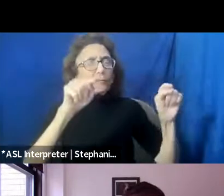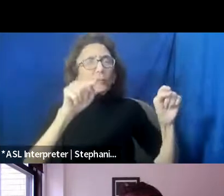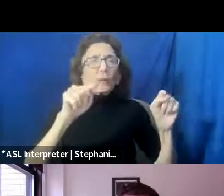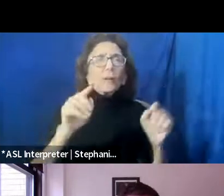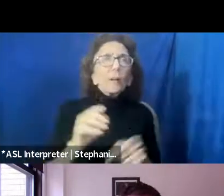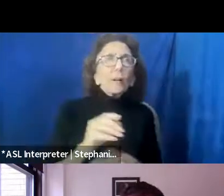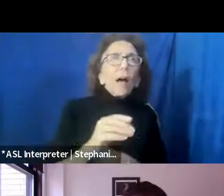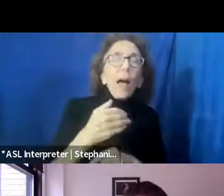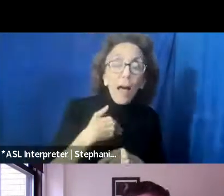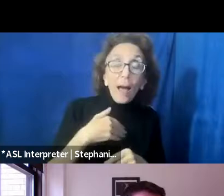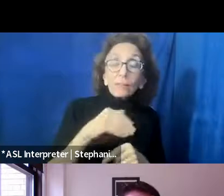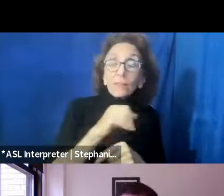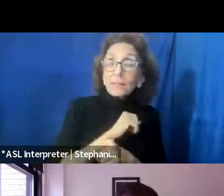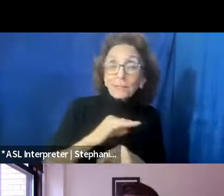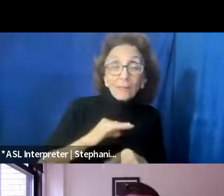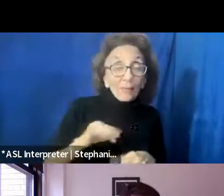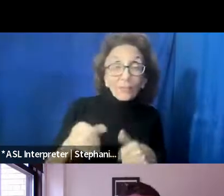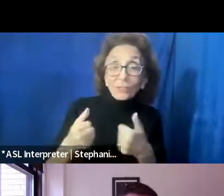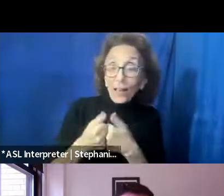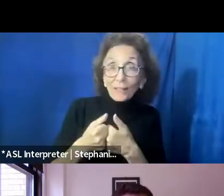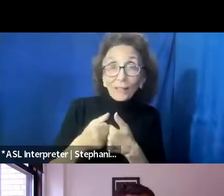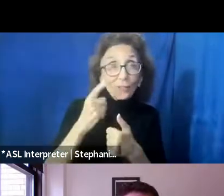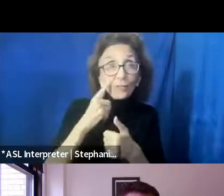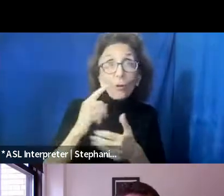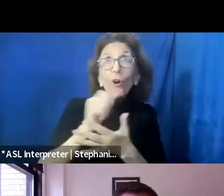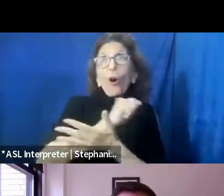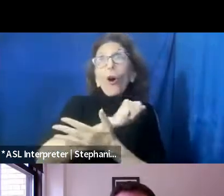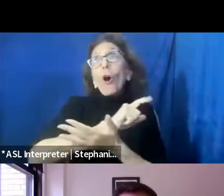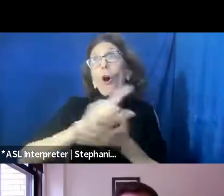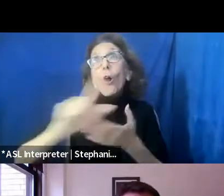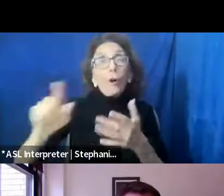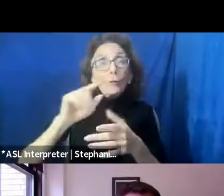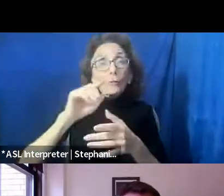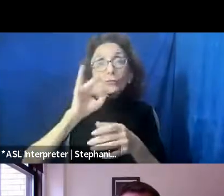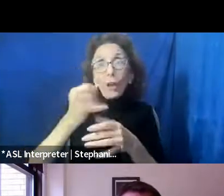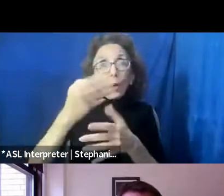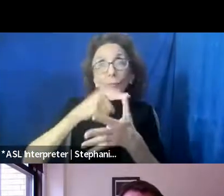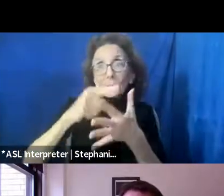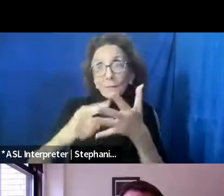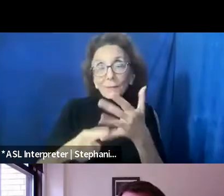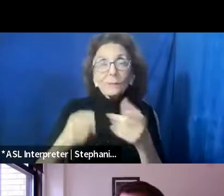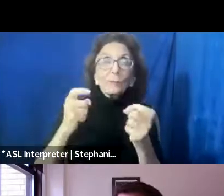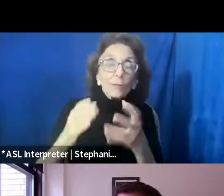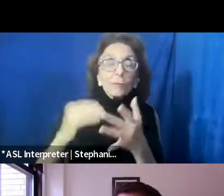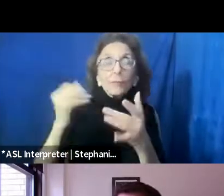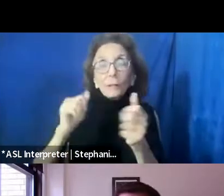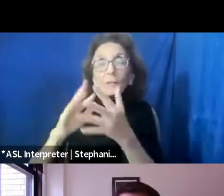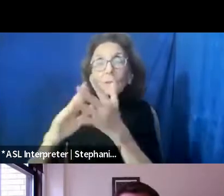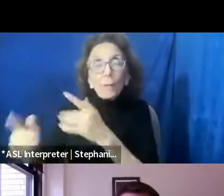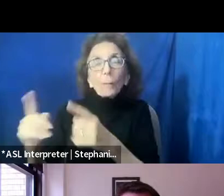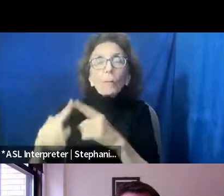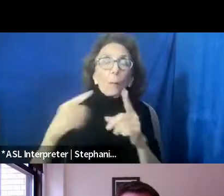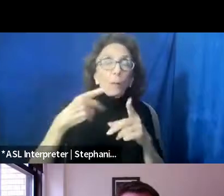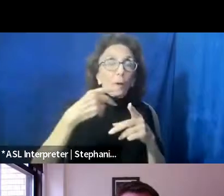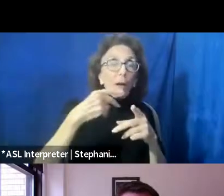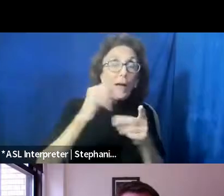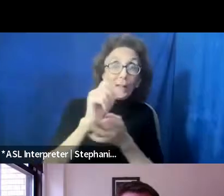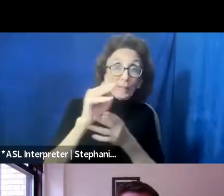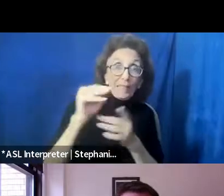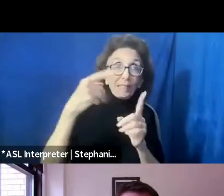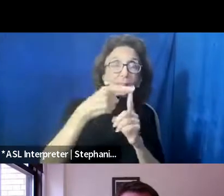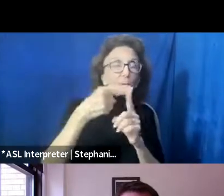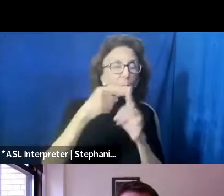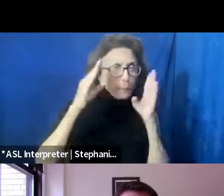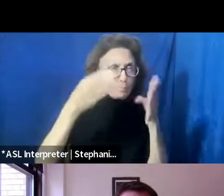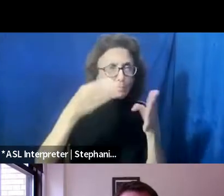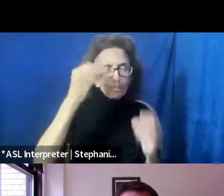structures, staffing challenges across production as well. So that's just something that I'm thinking about, and